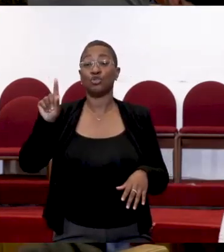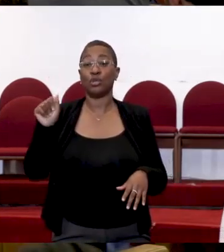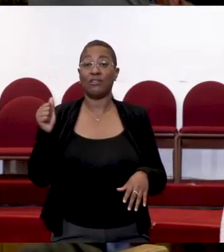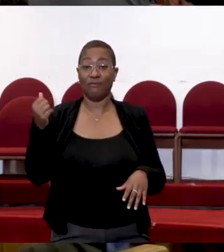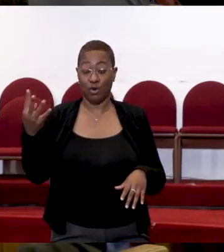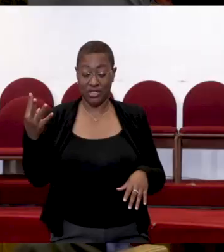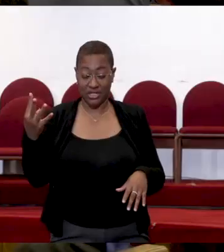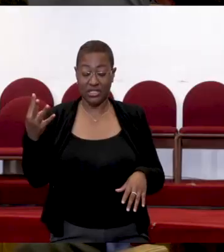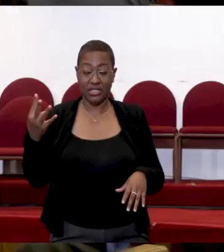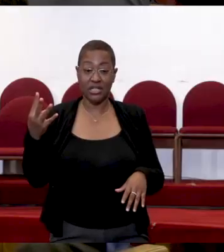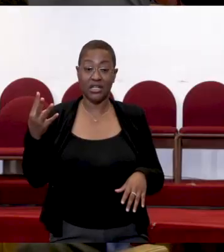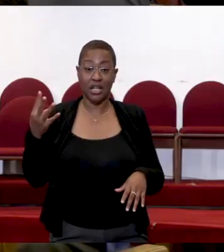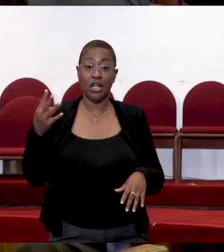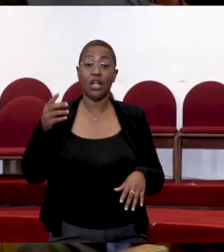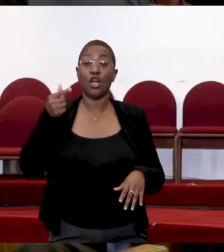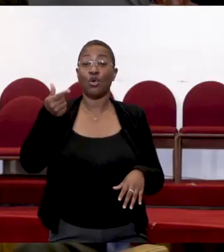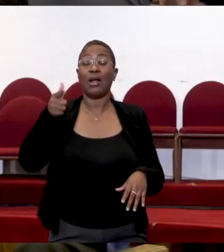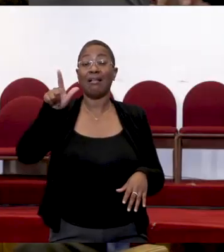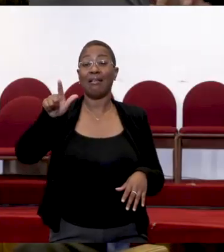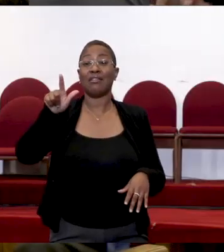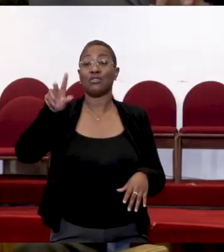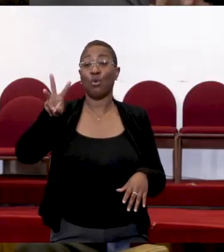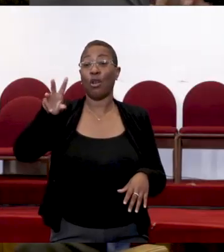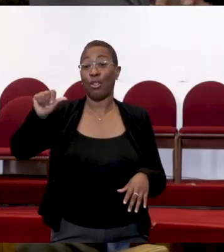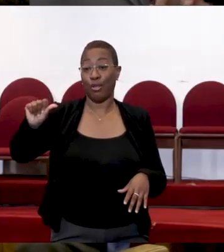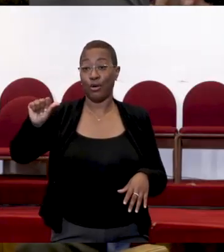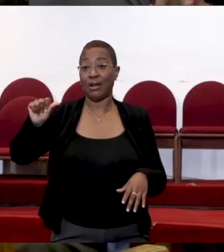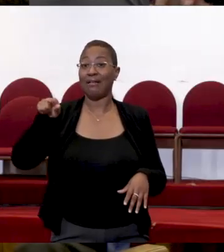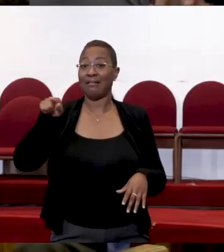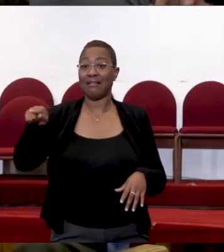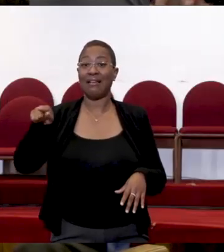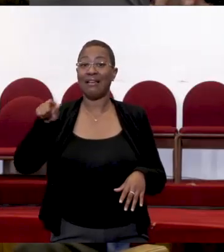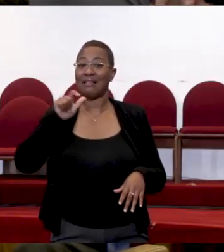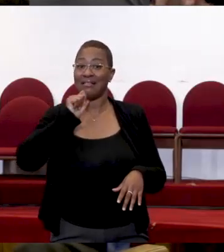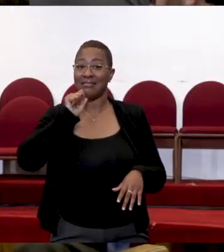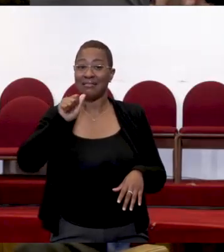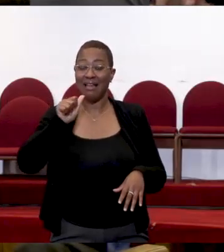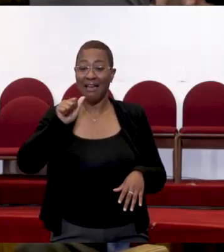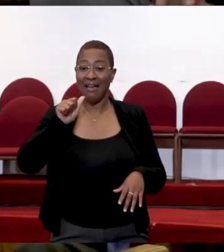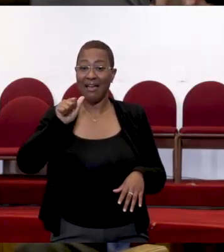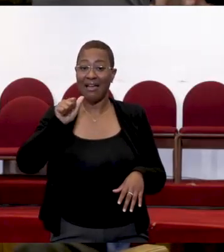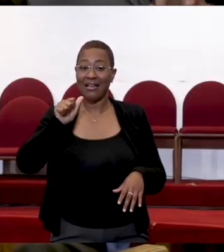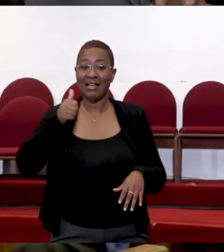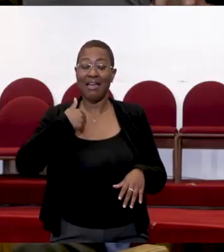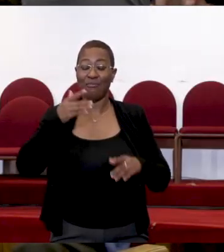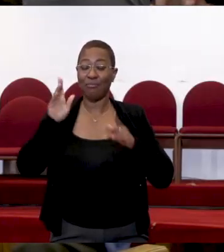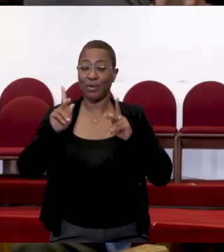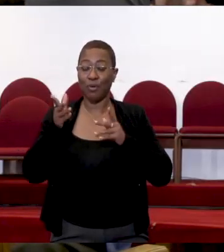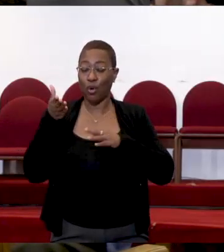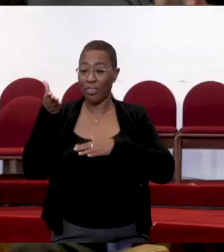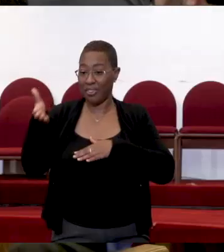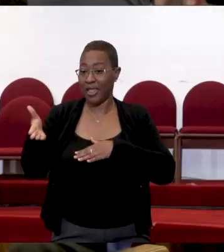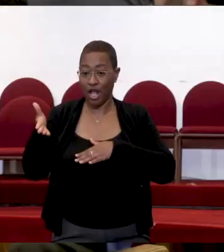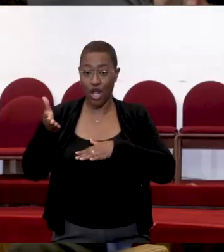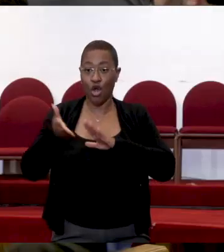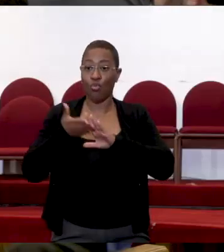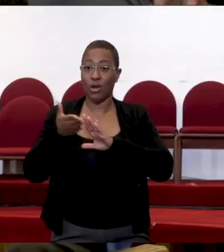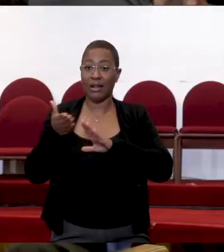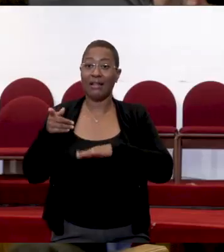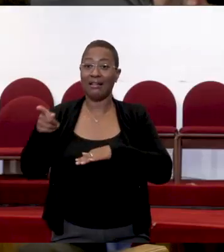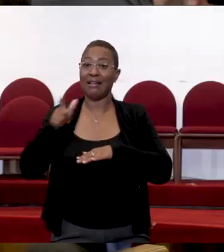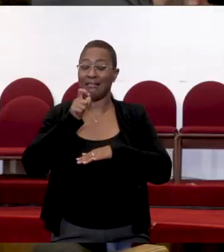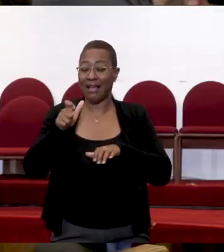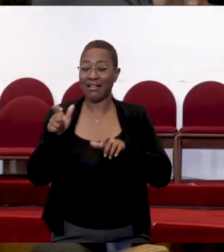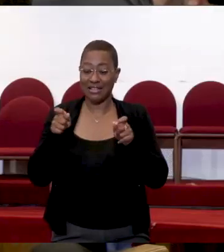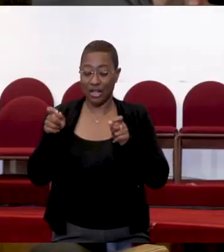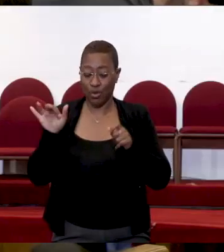2014, the Great Lakes Water Authority did not have people on site, and we're not there to deal with